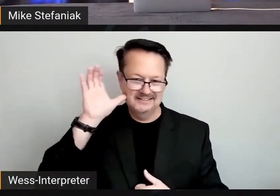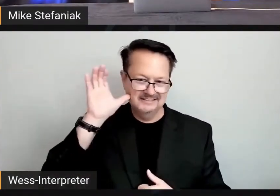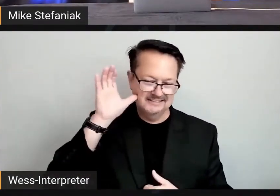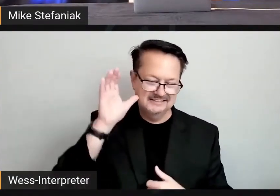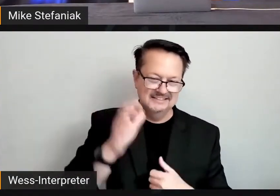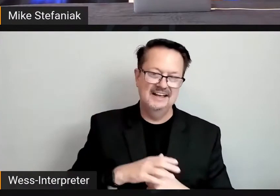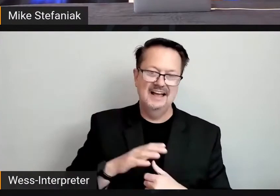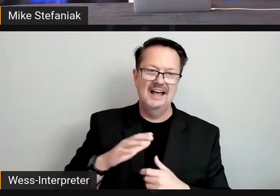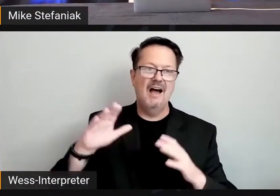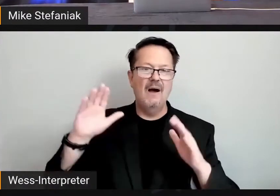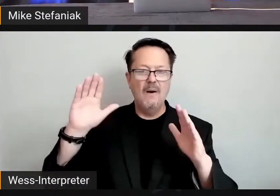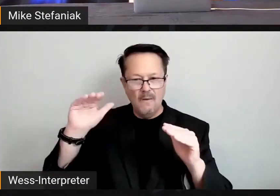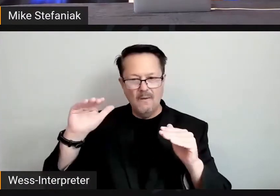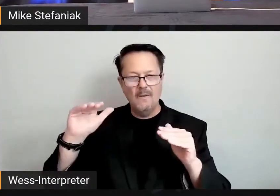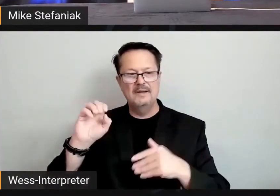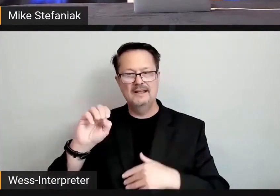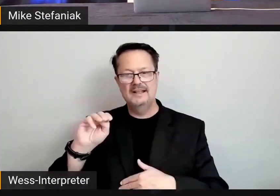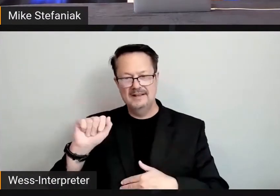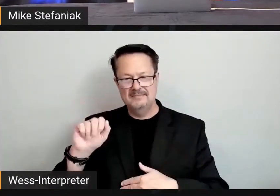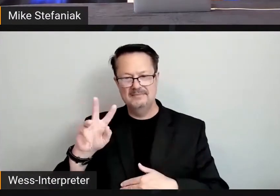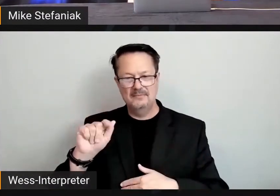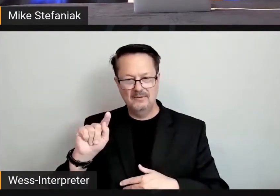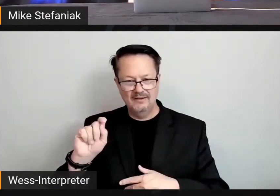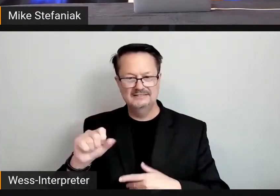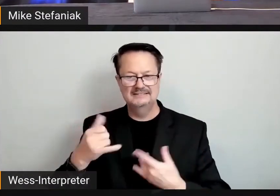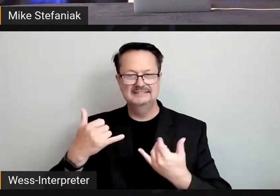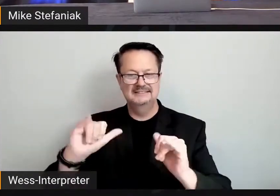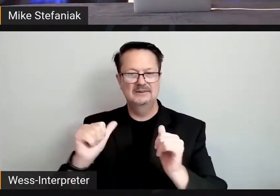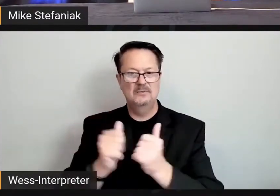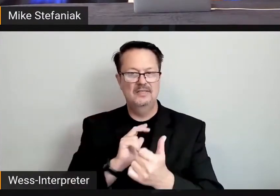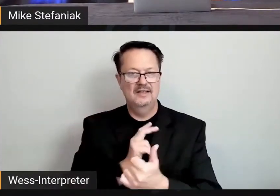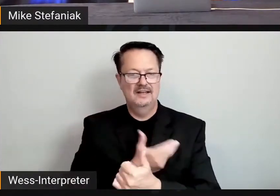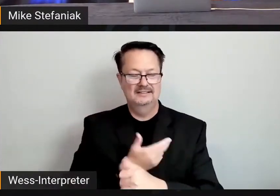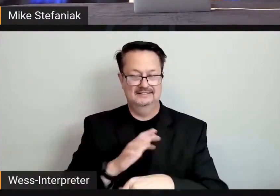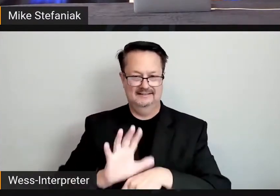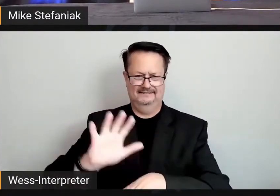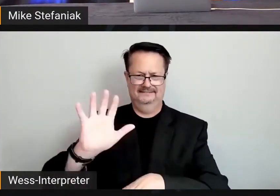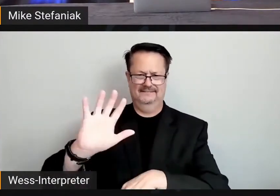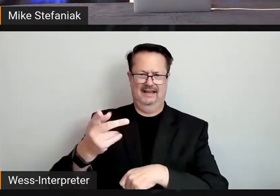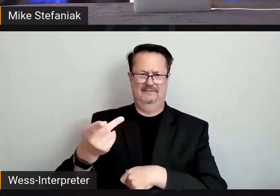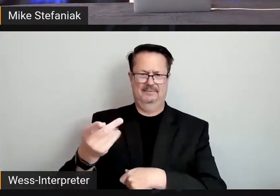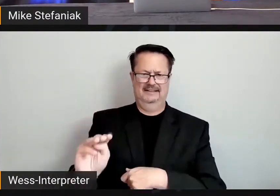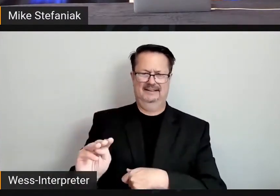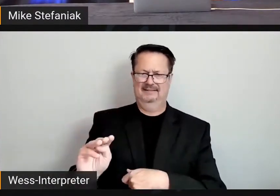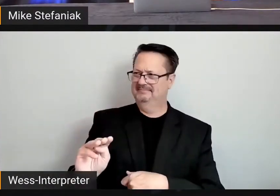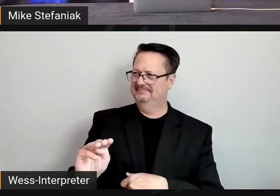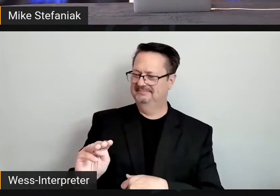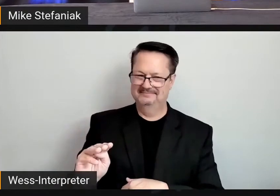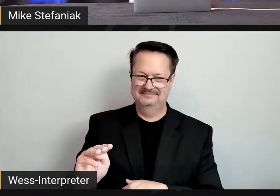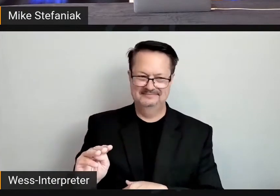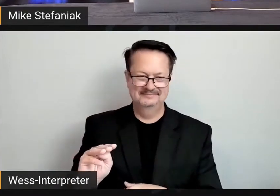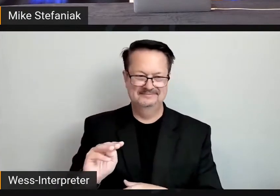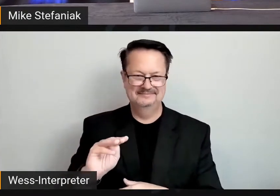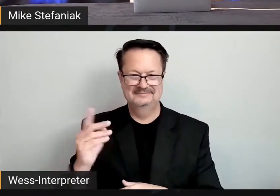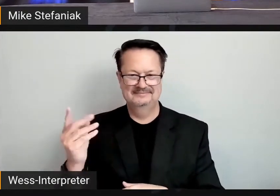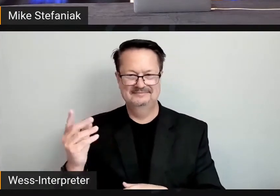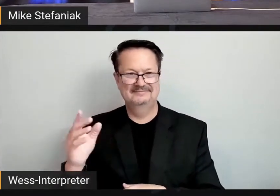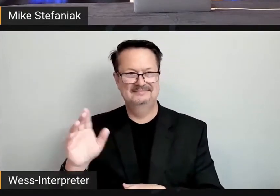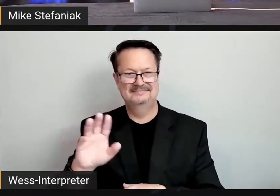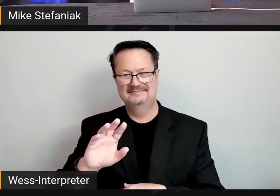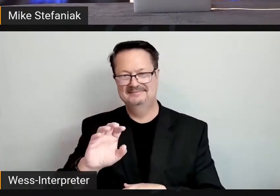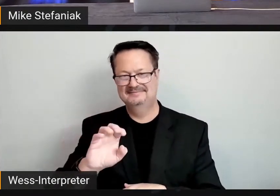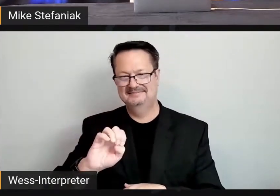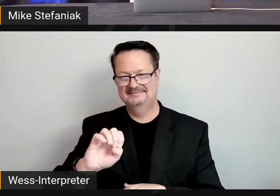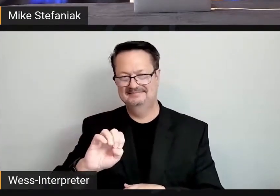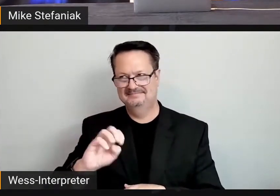and I hope the demo gods are with us at 5 p.m. EST, and hoping